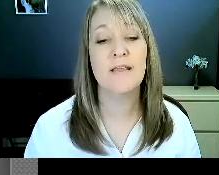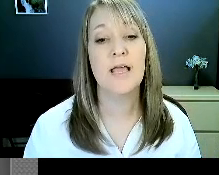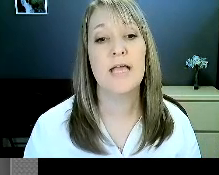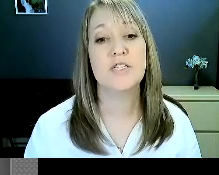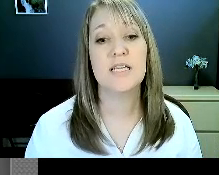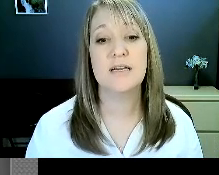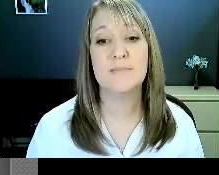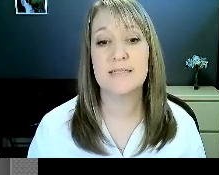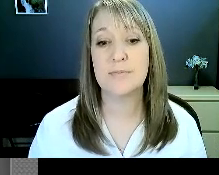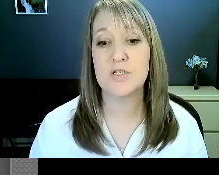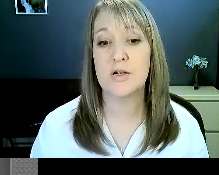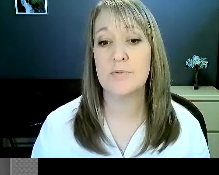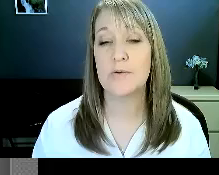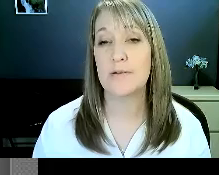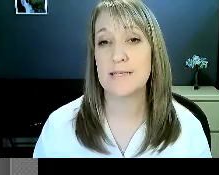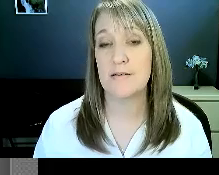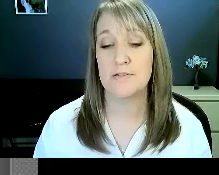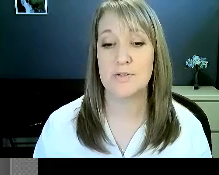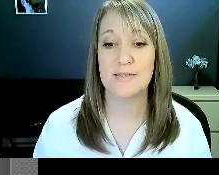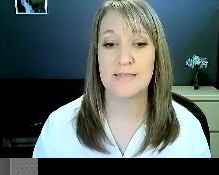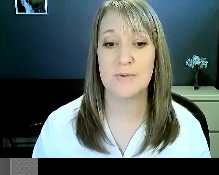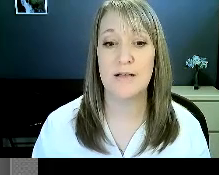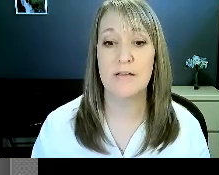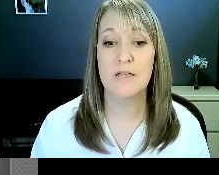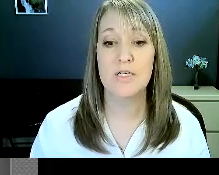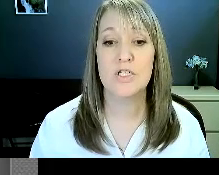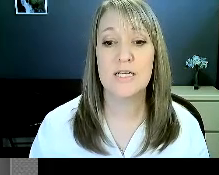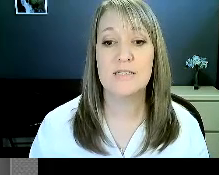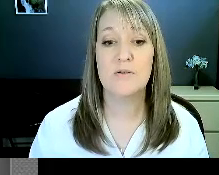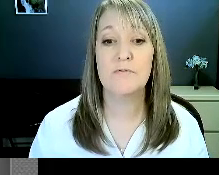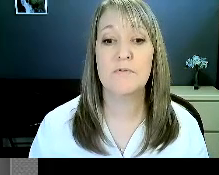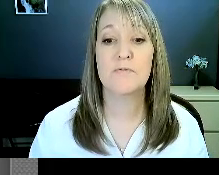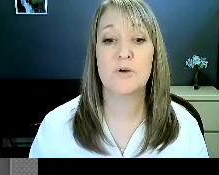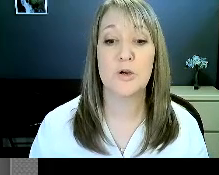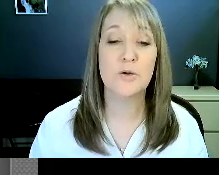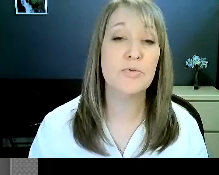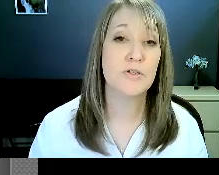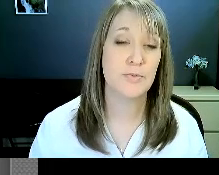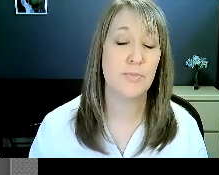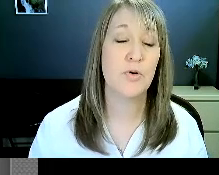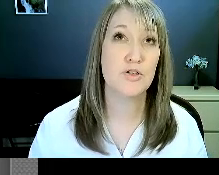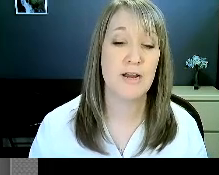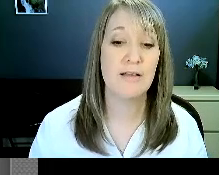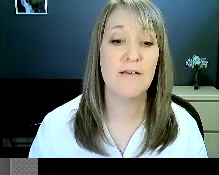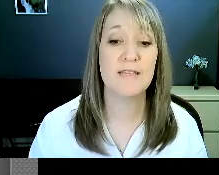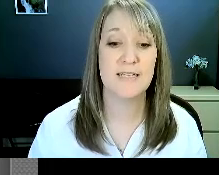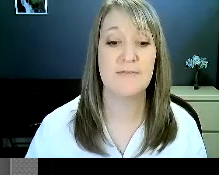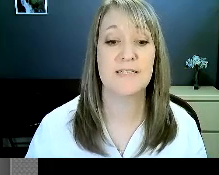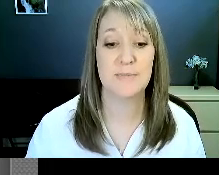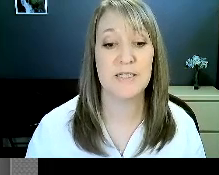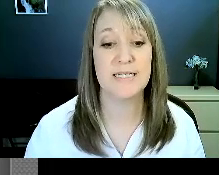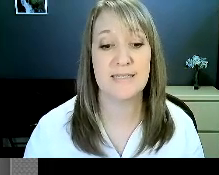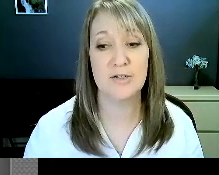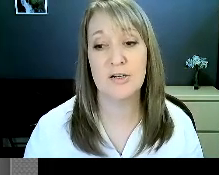University, and she helped establish art programs at other schools as well. She is known for her portrayal of the